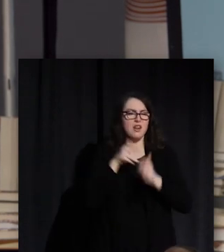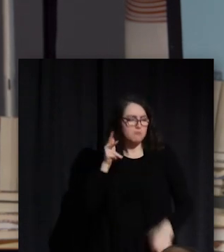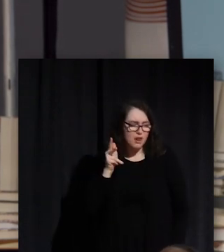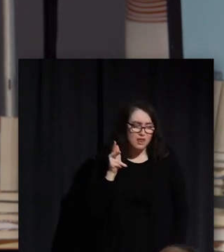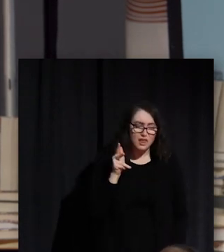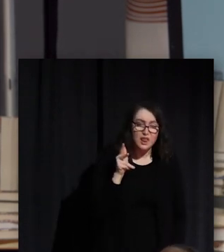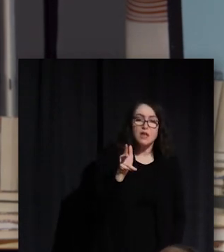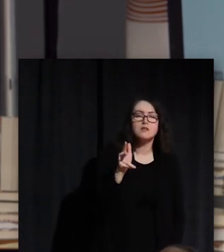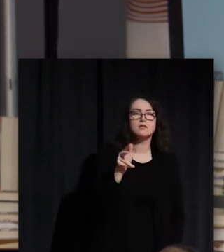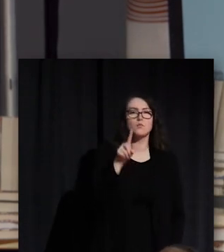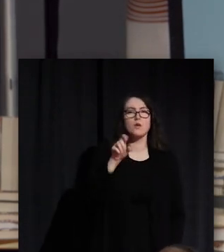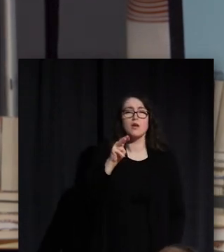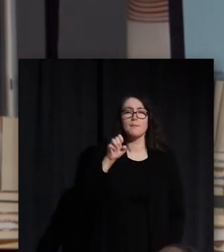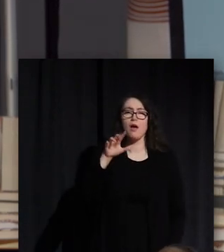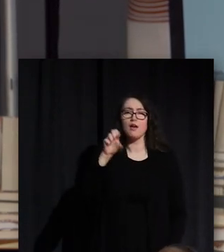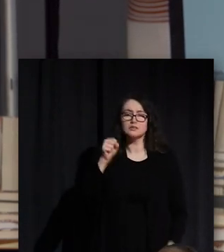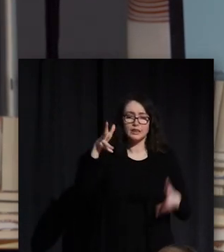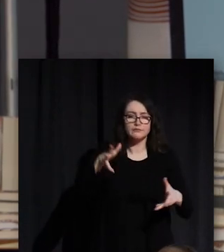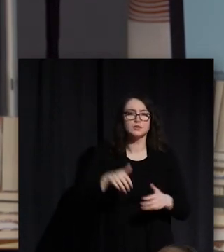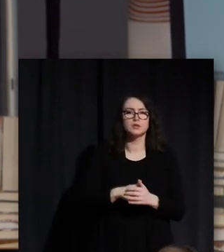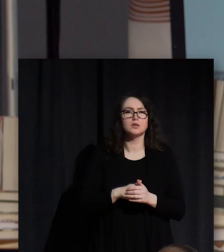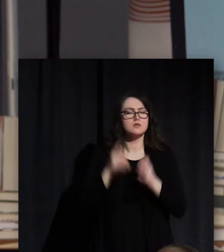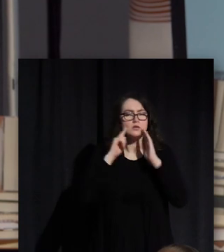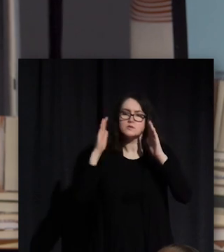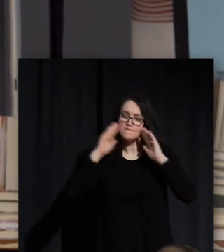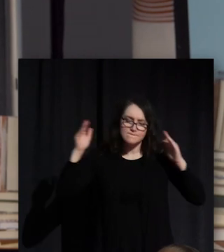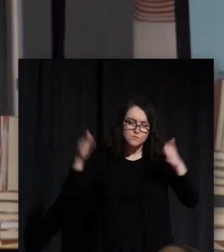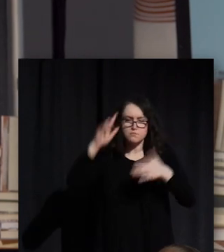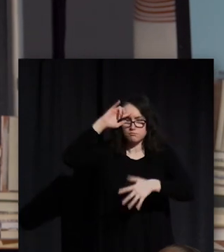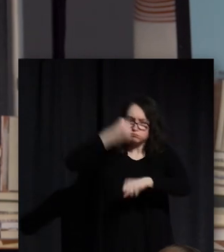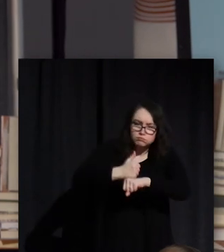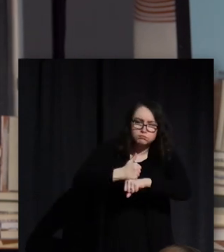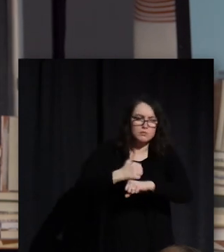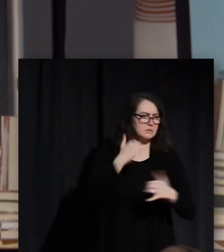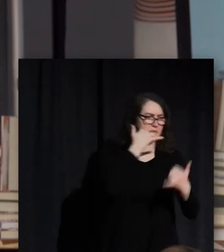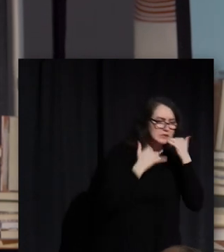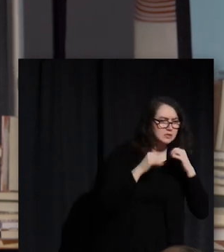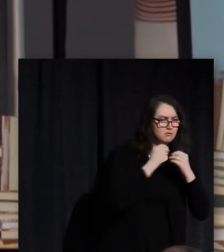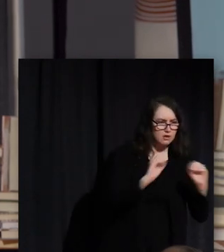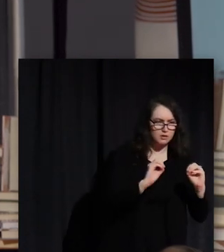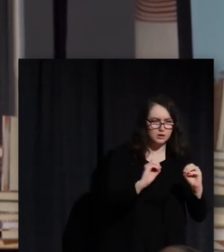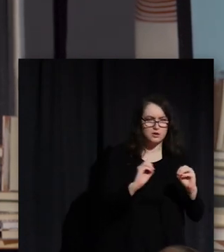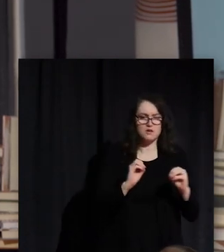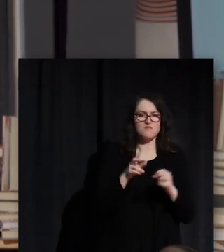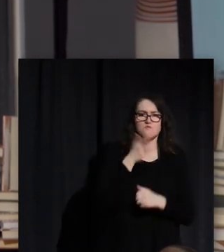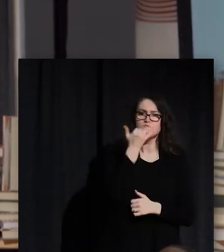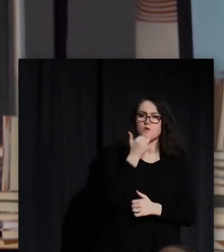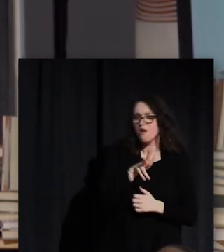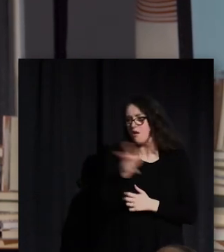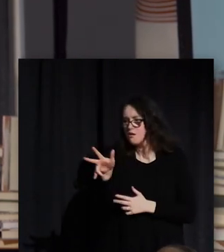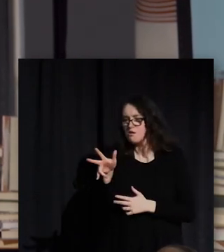down the road in deep focus. I won't make any more mistakes. I won't take any wrong turns. I won't get a